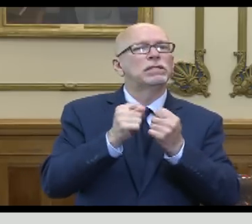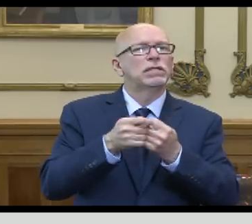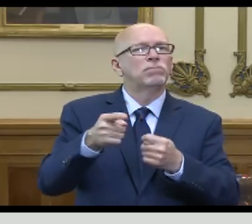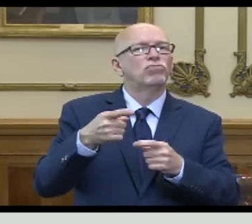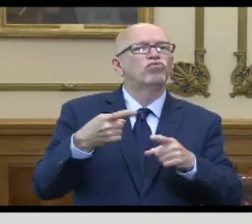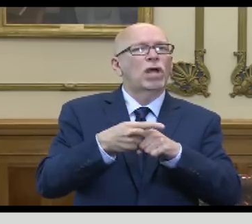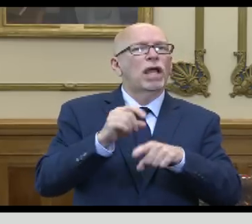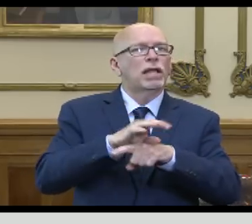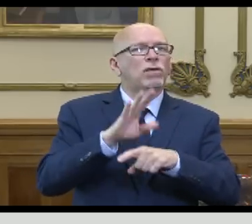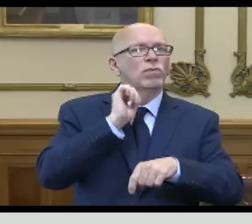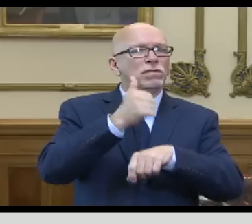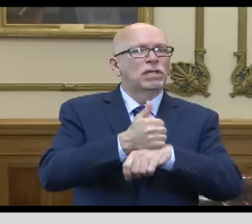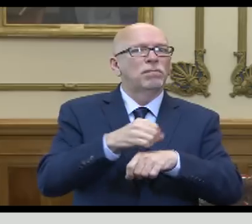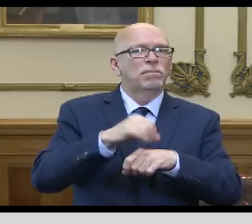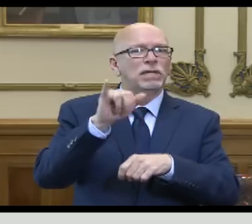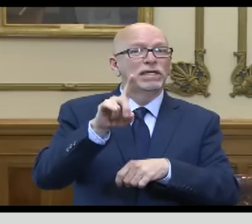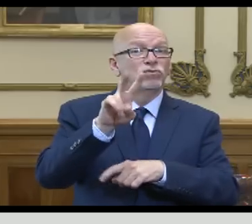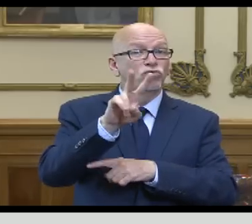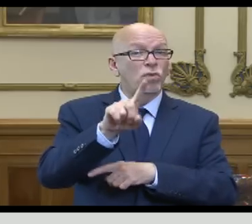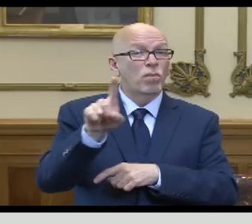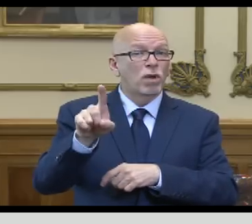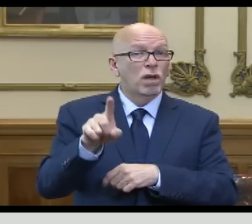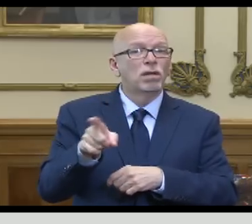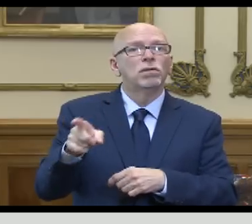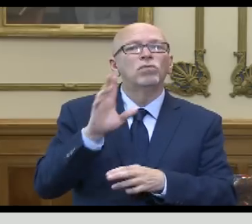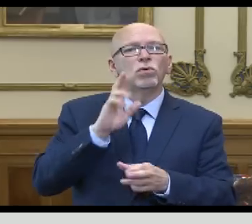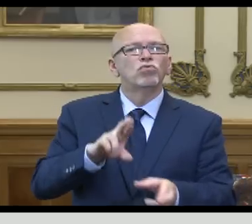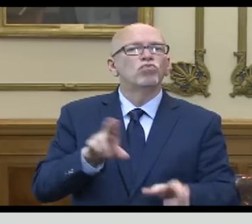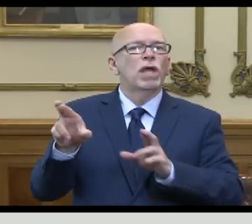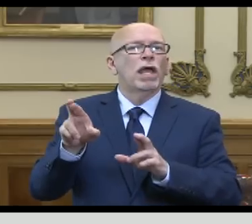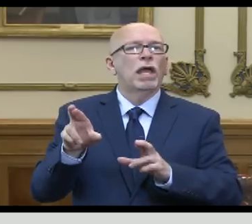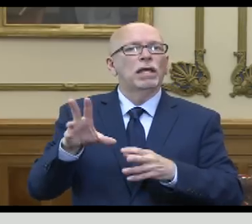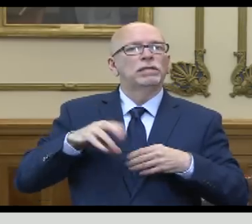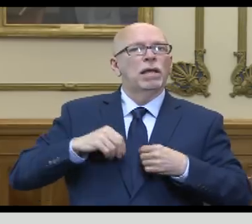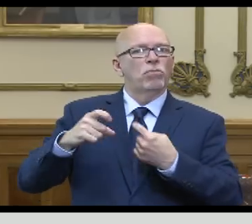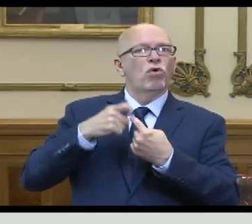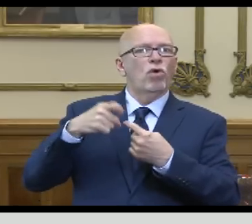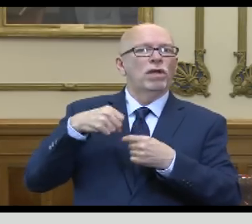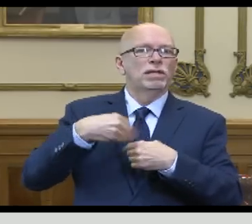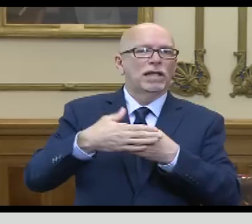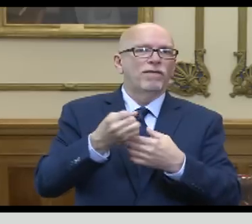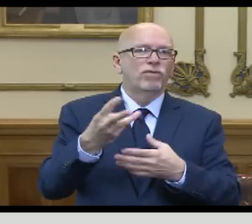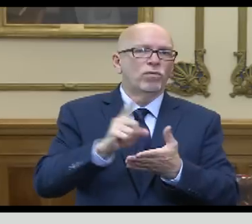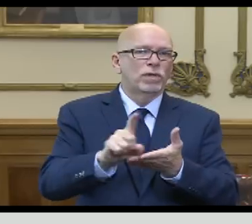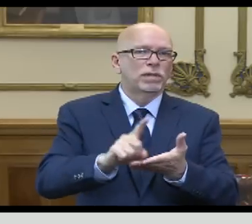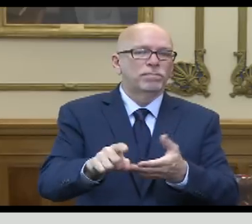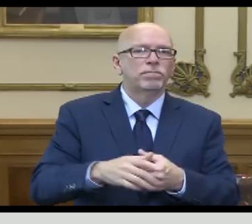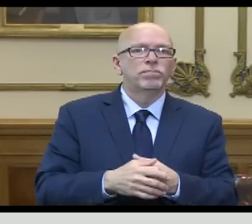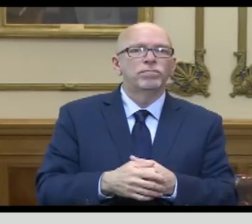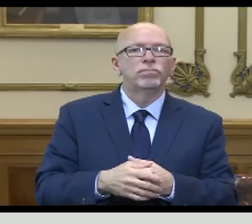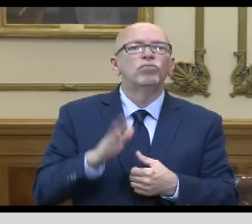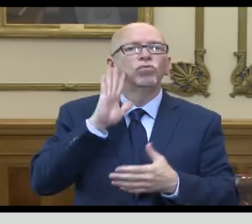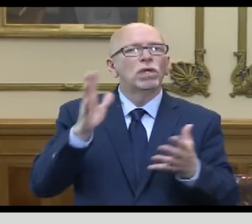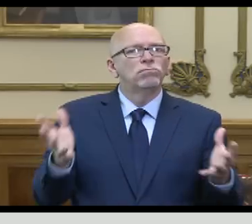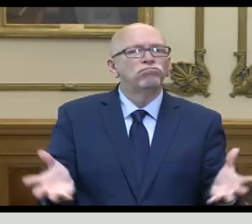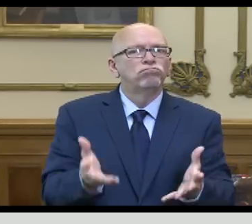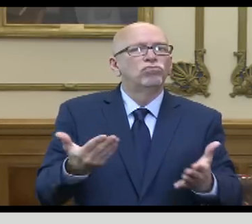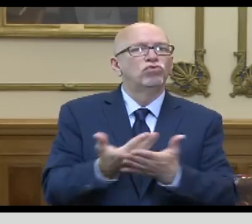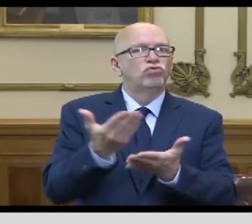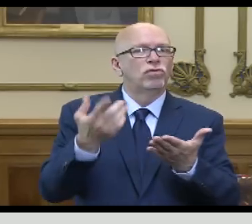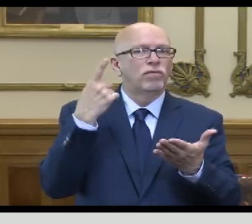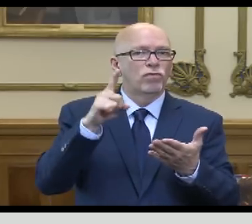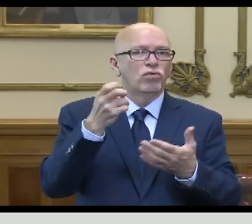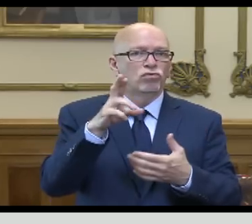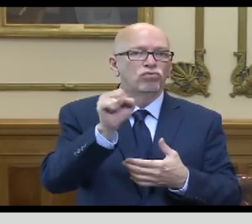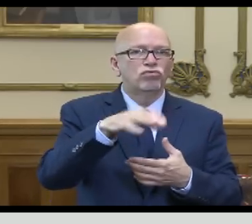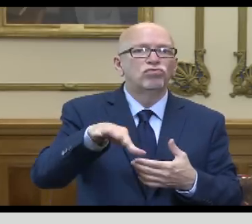counselors is being set up at Indiana 211 and will be ready to take calls in the coming weeks. We will work to promote this new service to Hoosiers